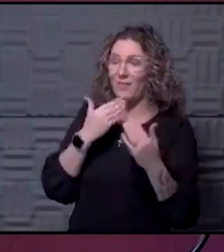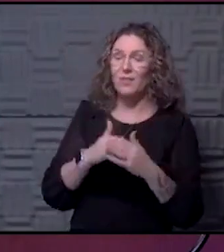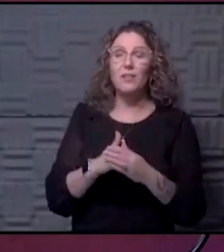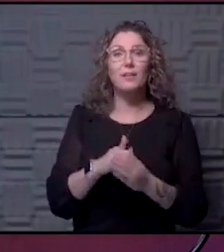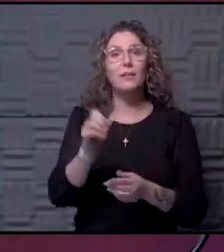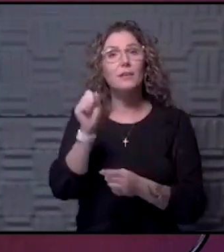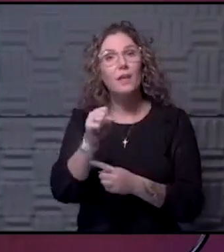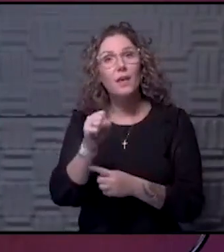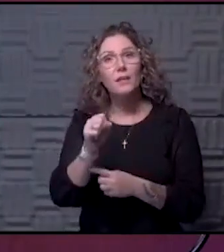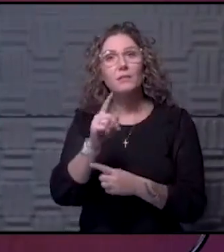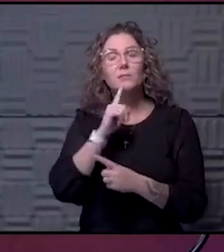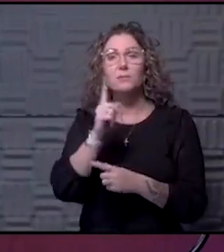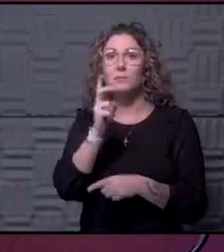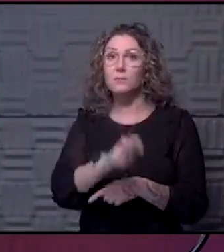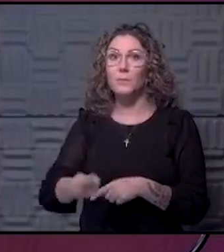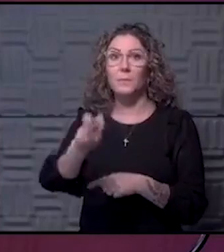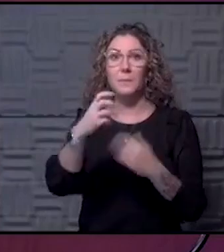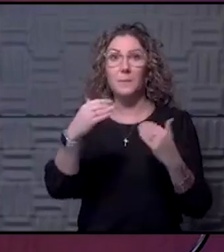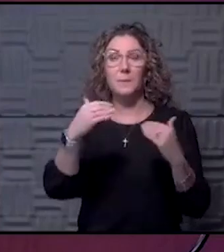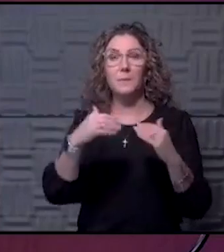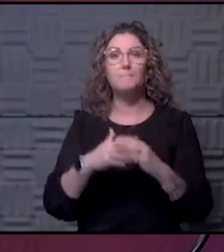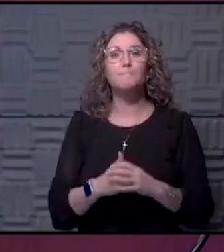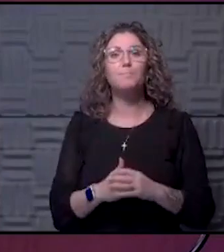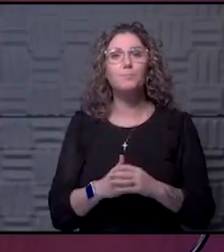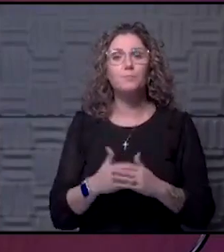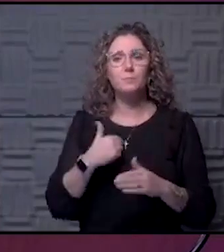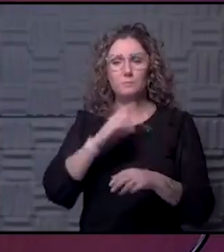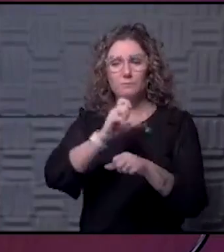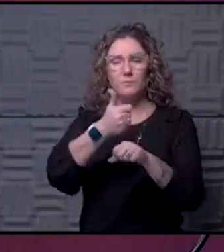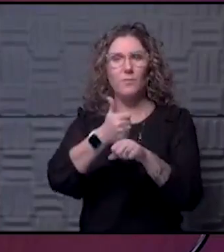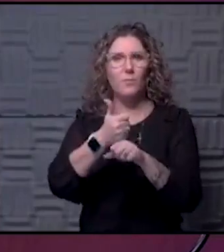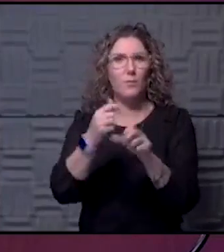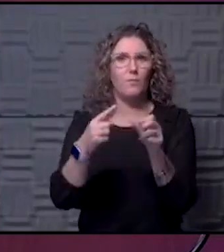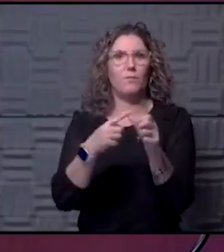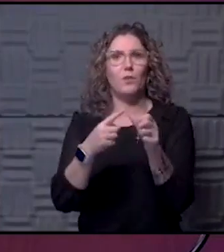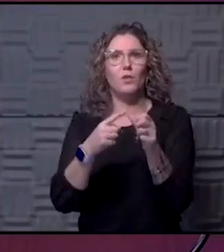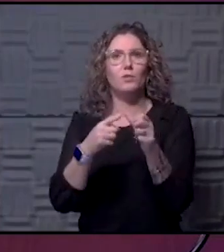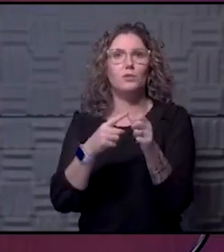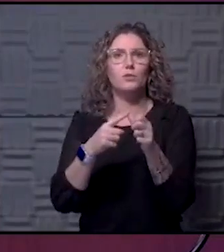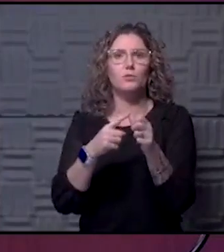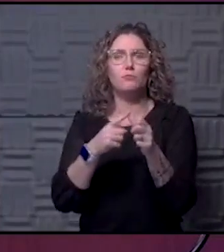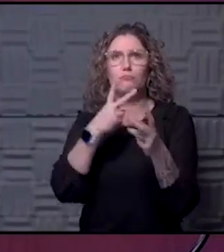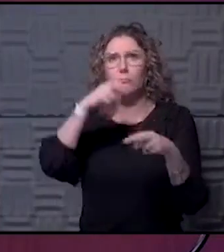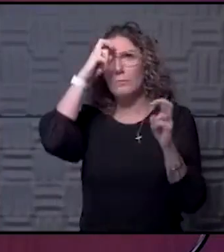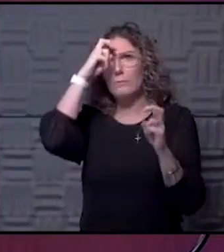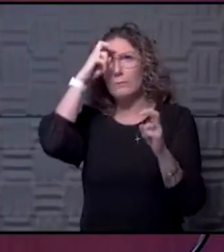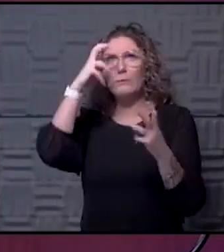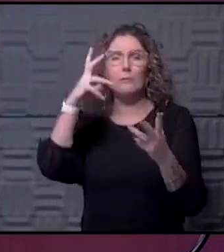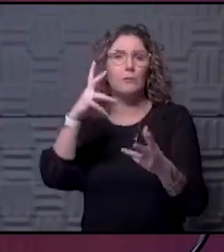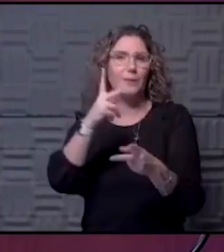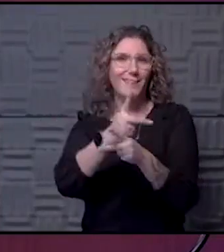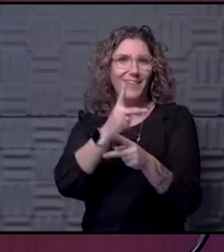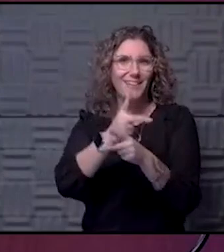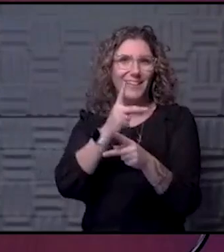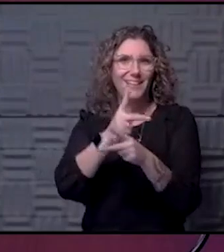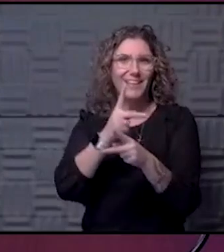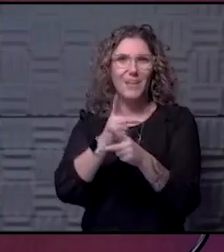Yeah, it's definitely been a journey. I set up the first critical care COVID triage back in March, and